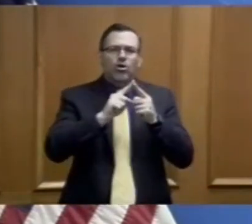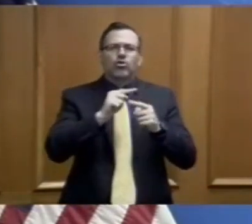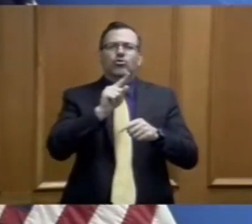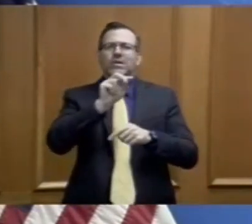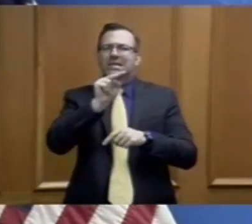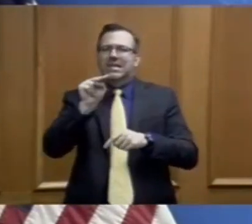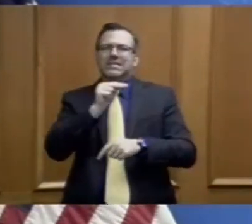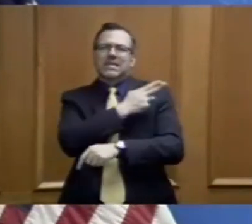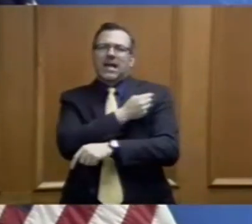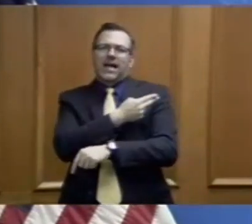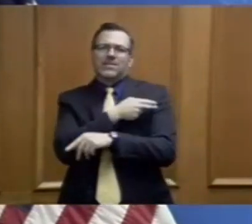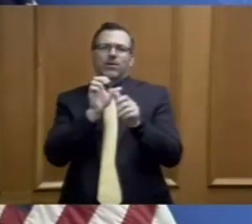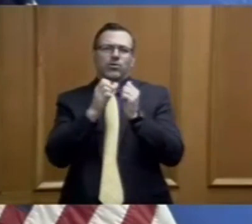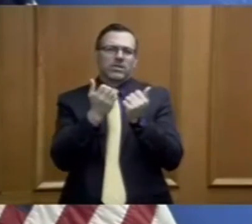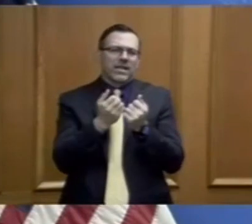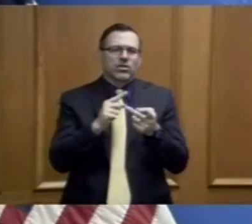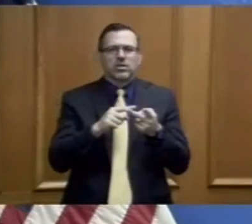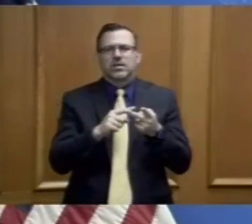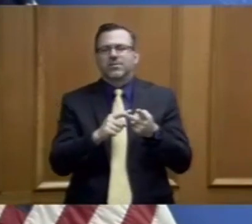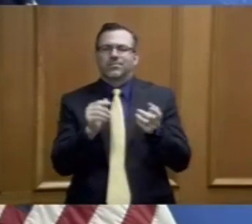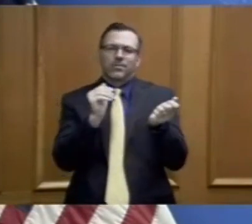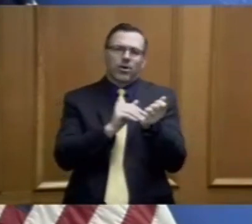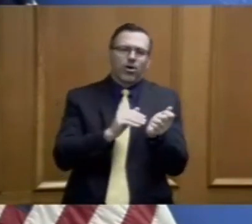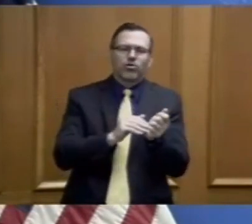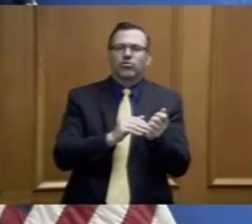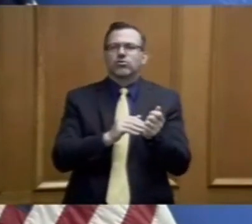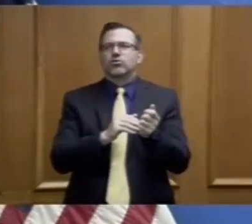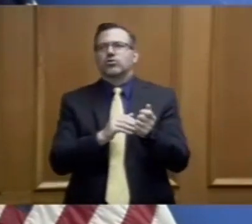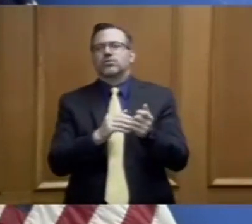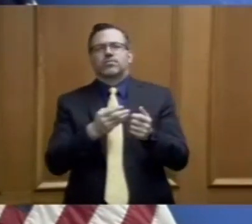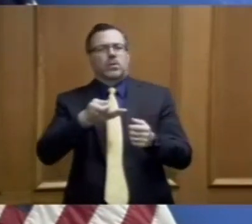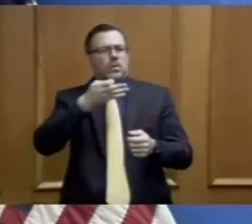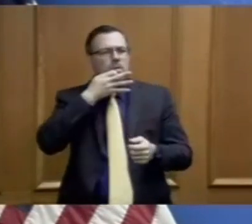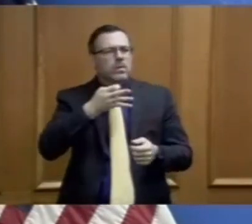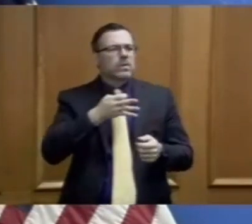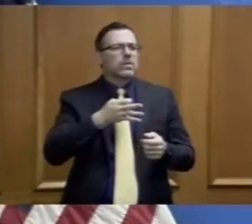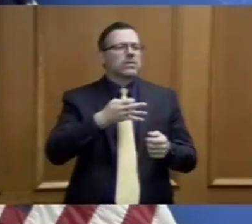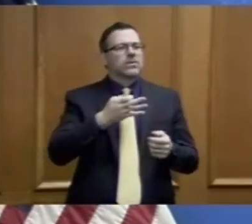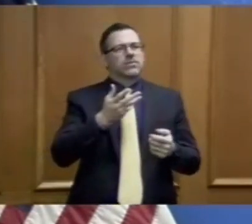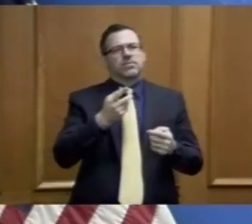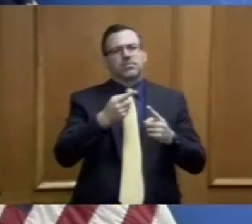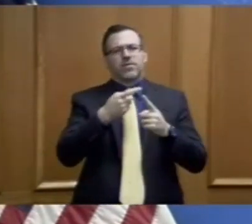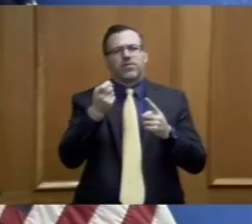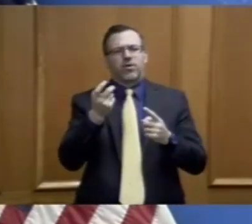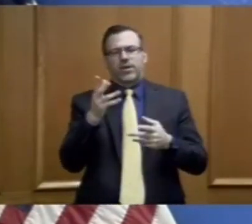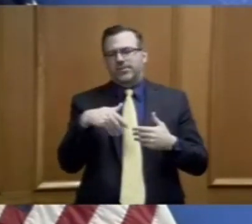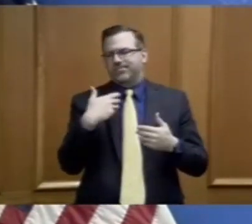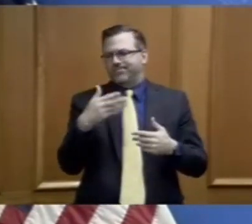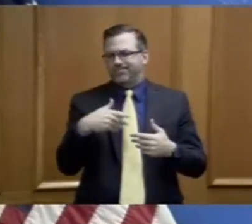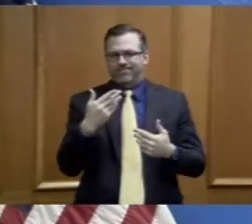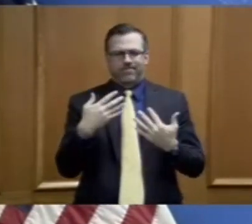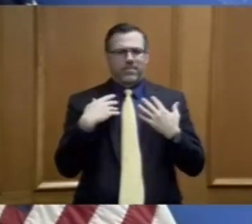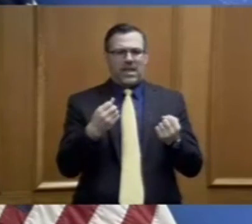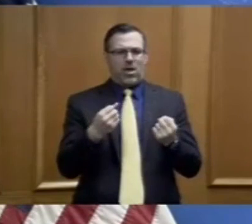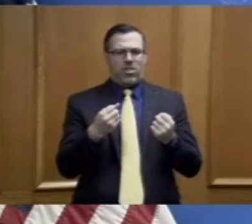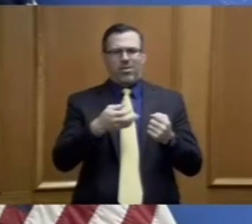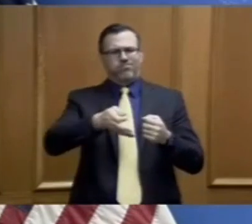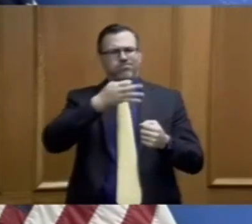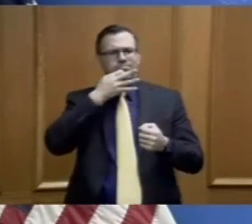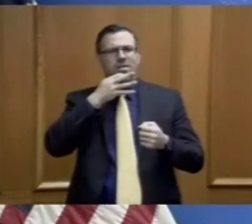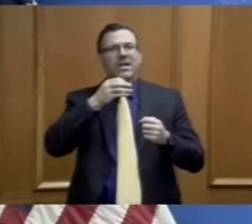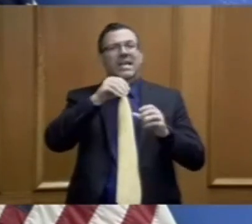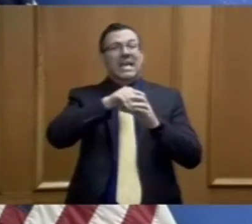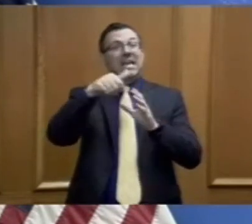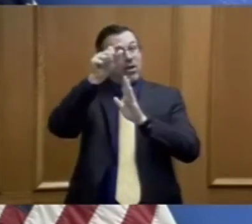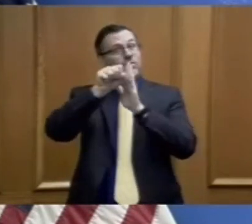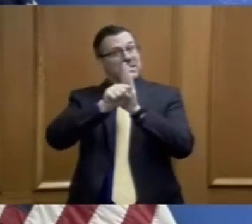Association, health experts in other, even input from health experts in other states, from